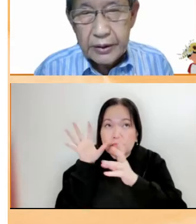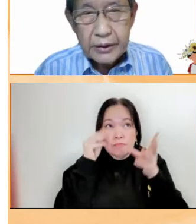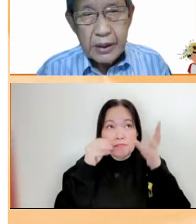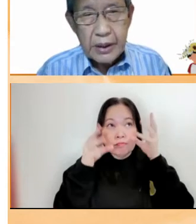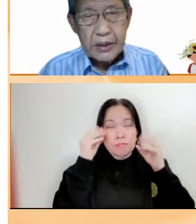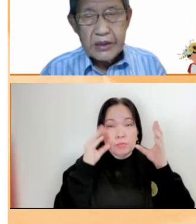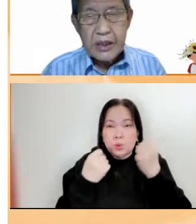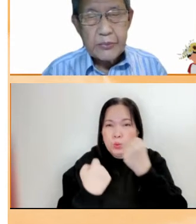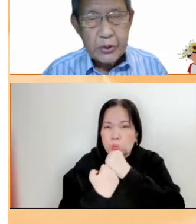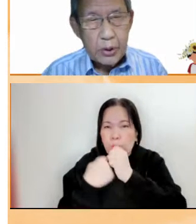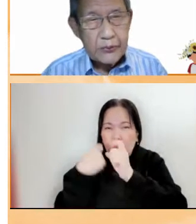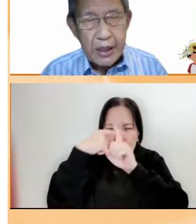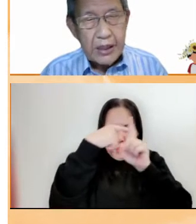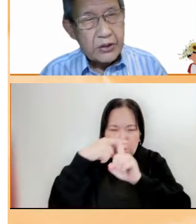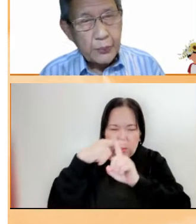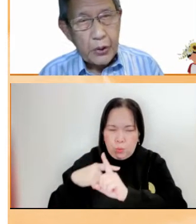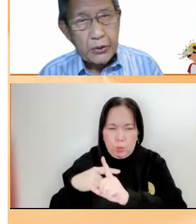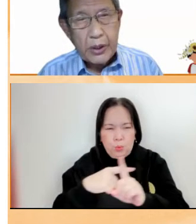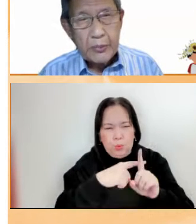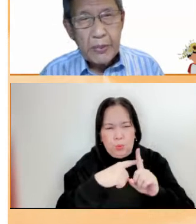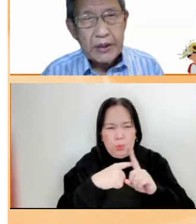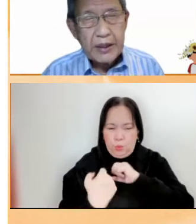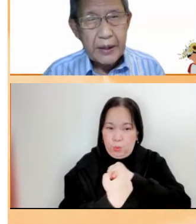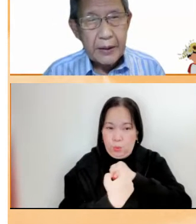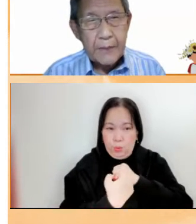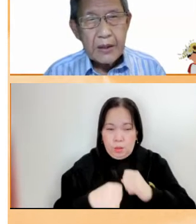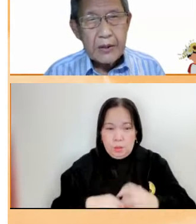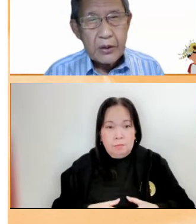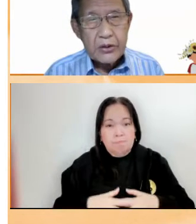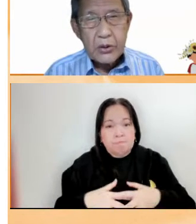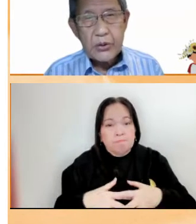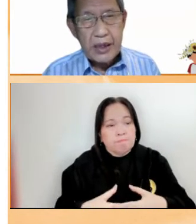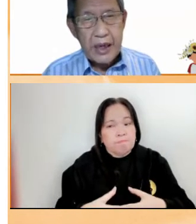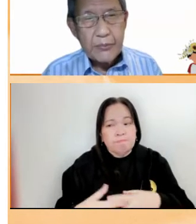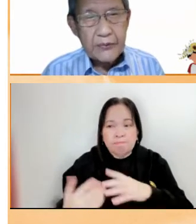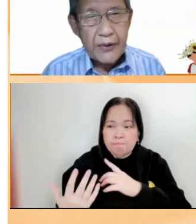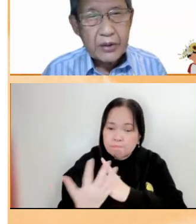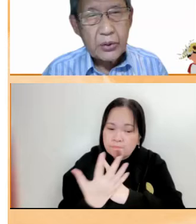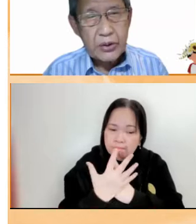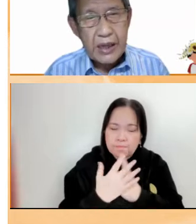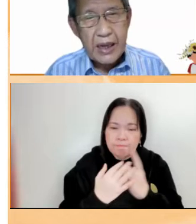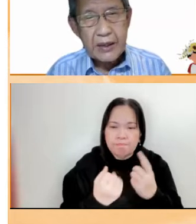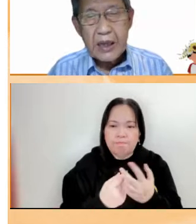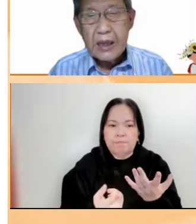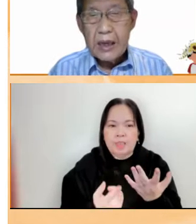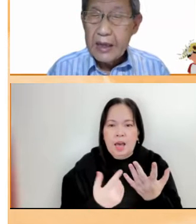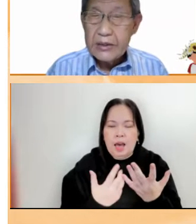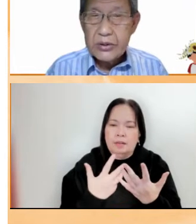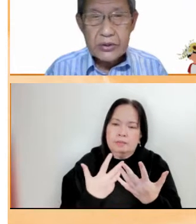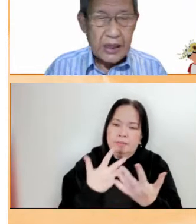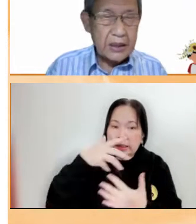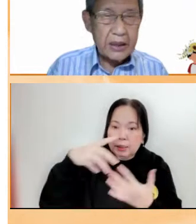support, receives good support to her mothering, socioeconomic factors like